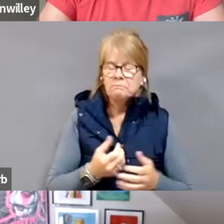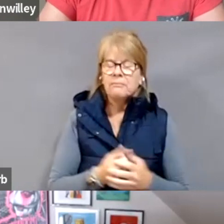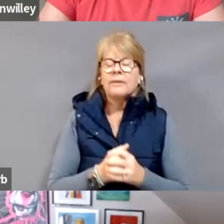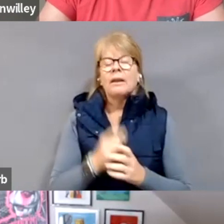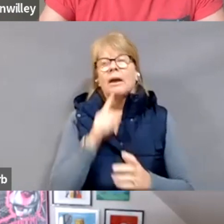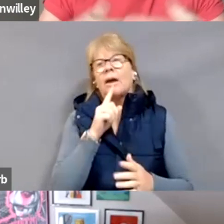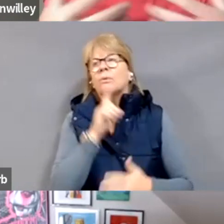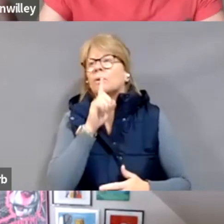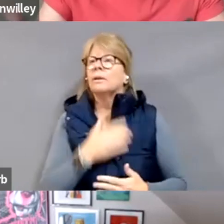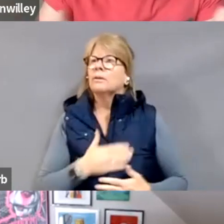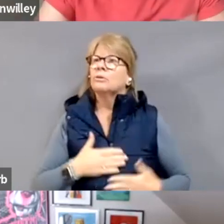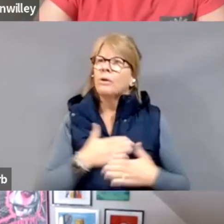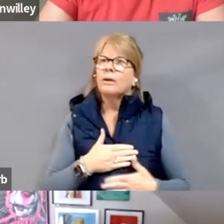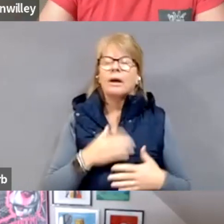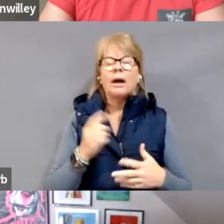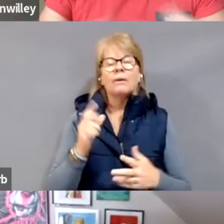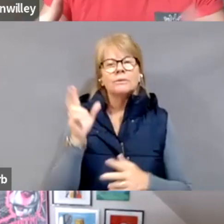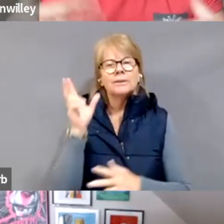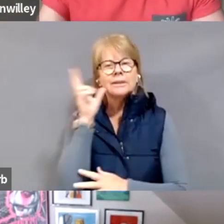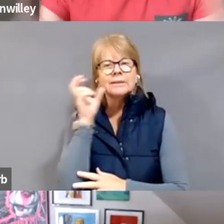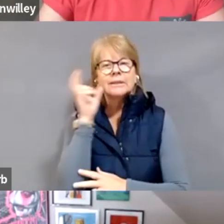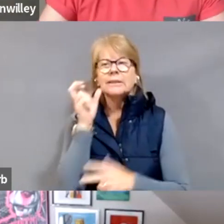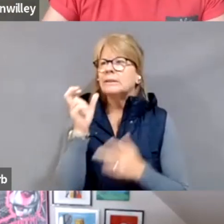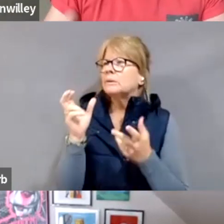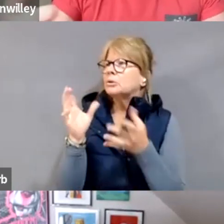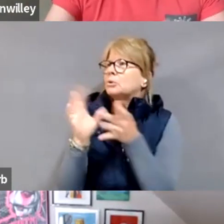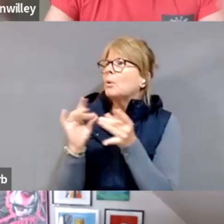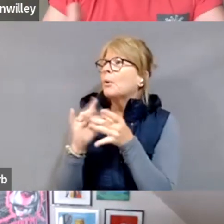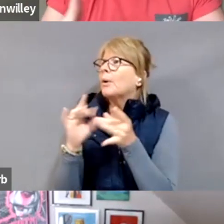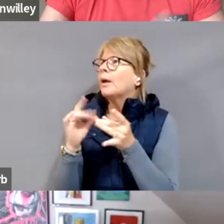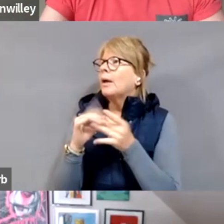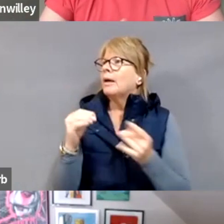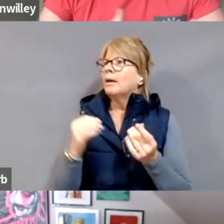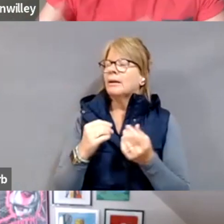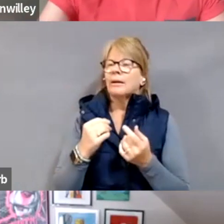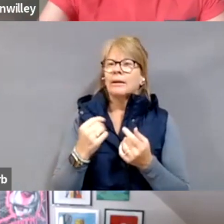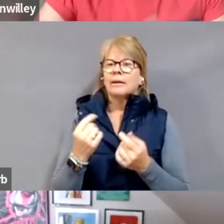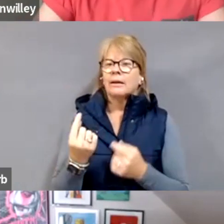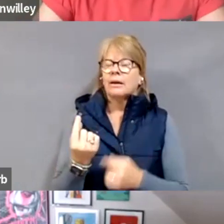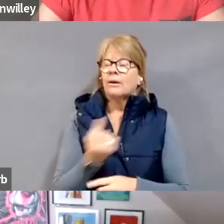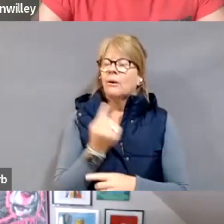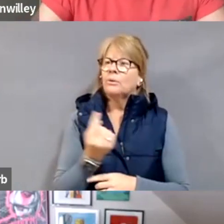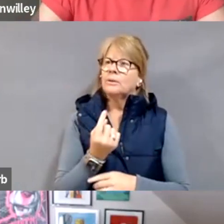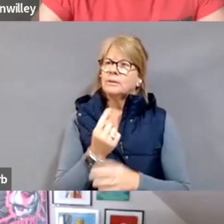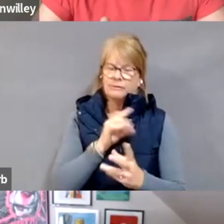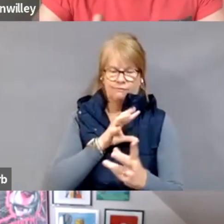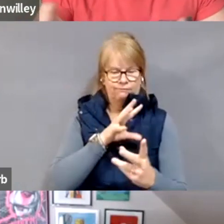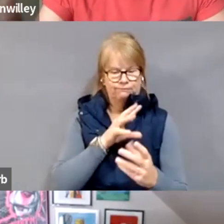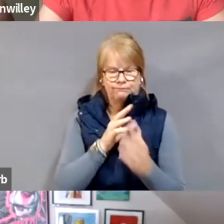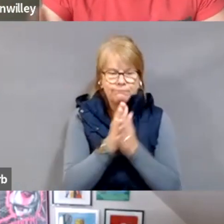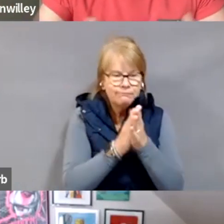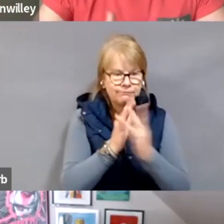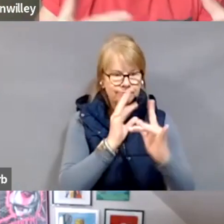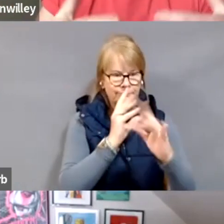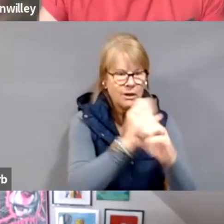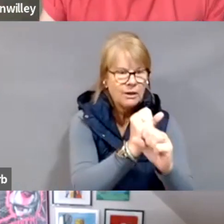it was when I was listening to stories. So I was always attracted to a certain sense of either performing art